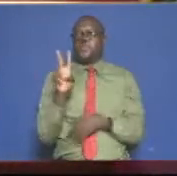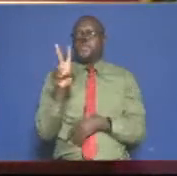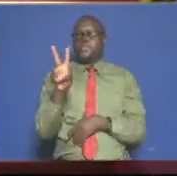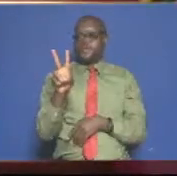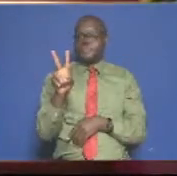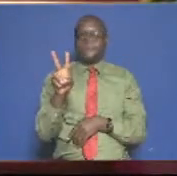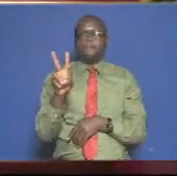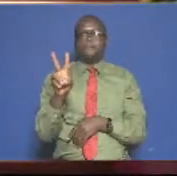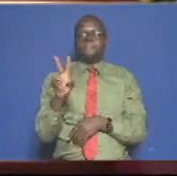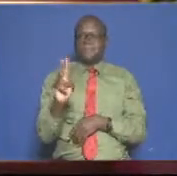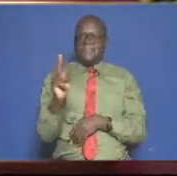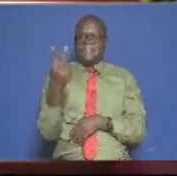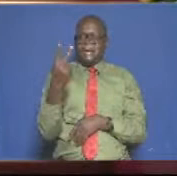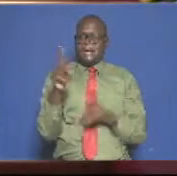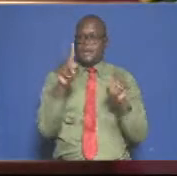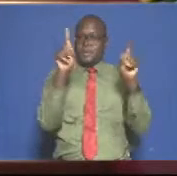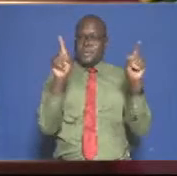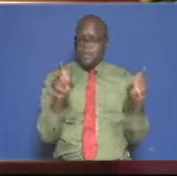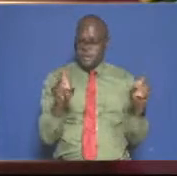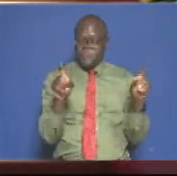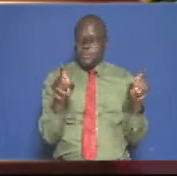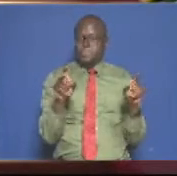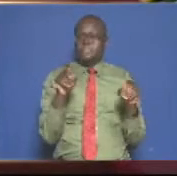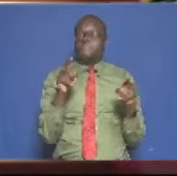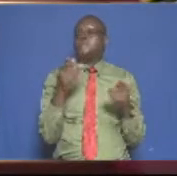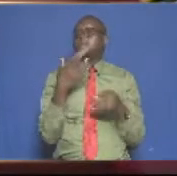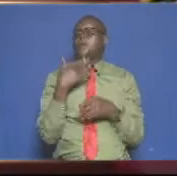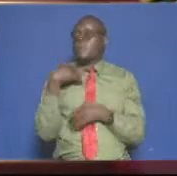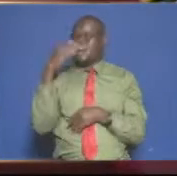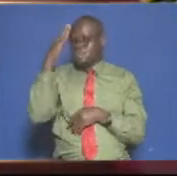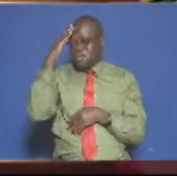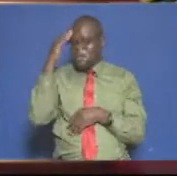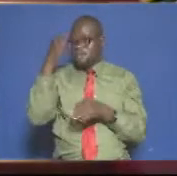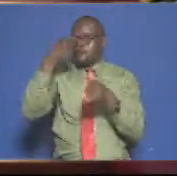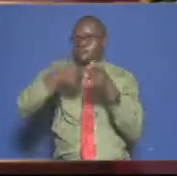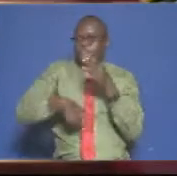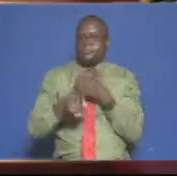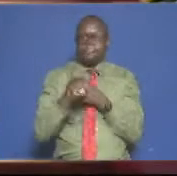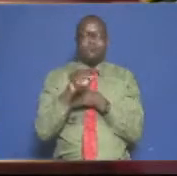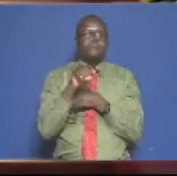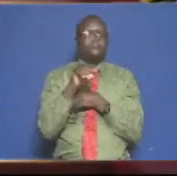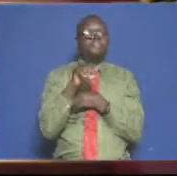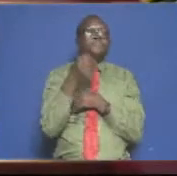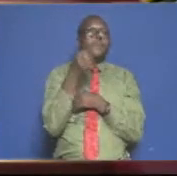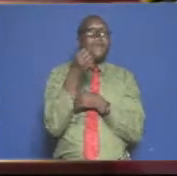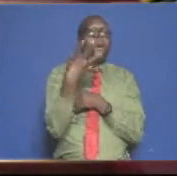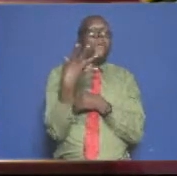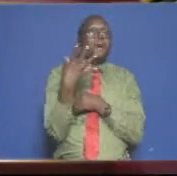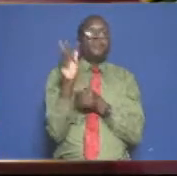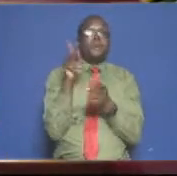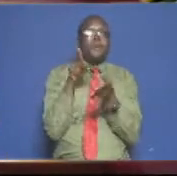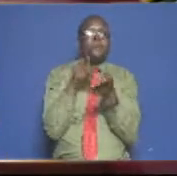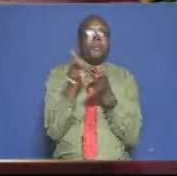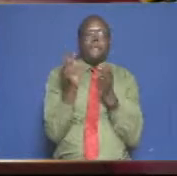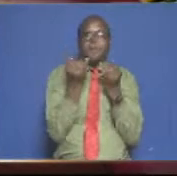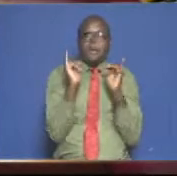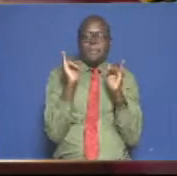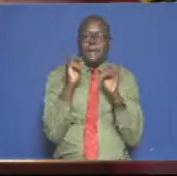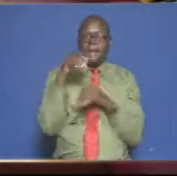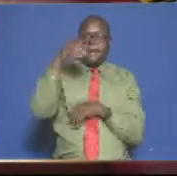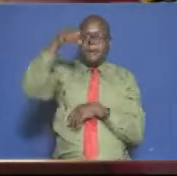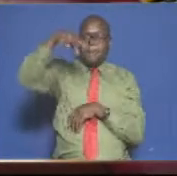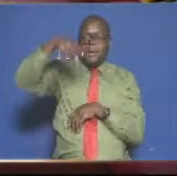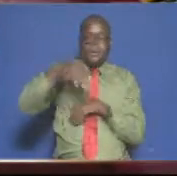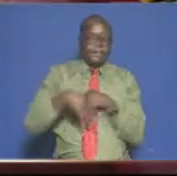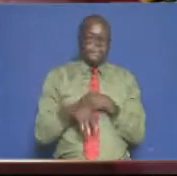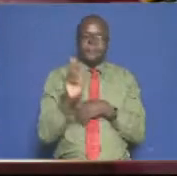The second question was, at what rate does Kenya Power procure electric power from independent power producer?